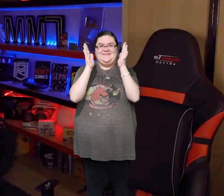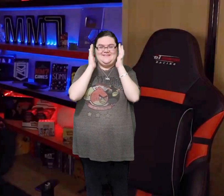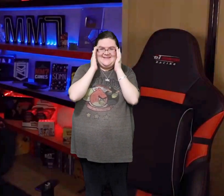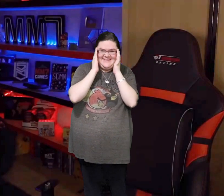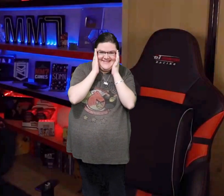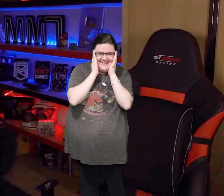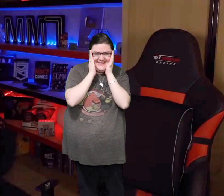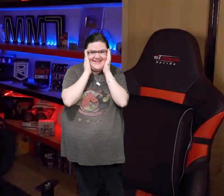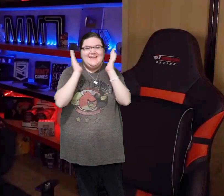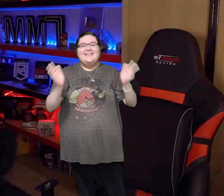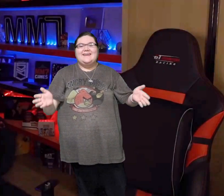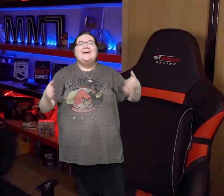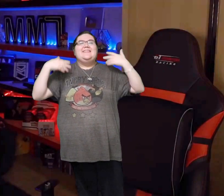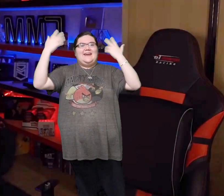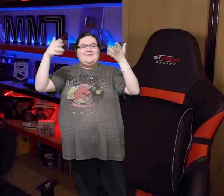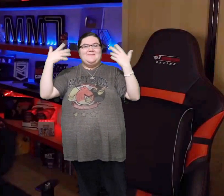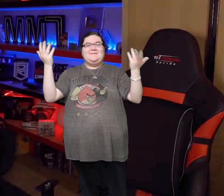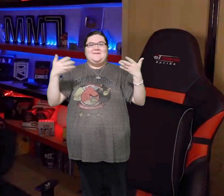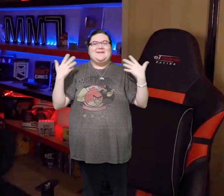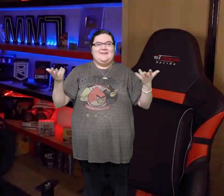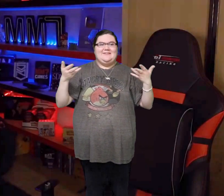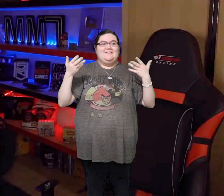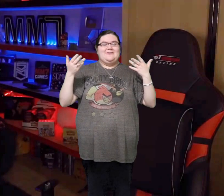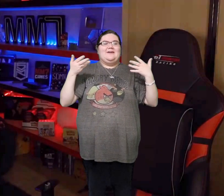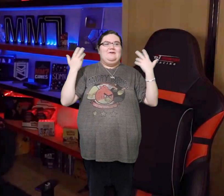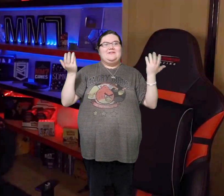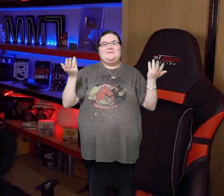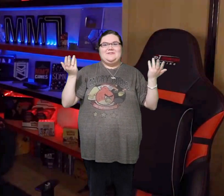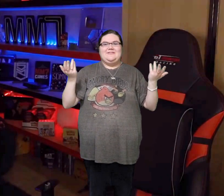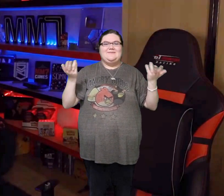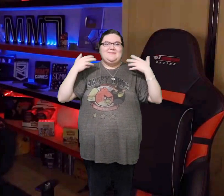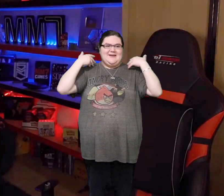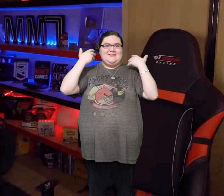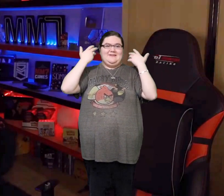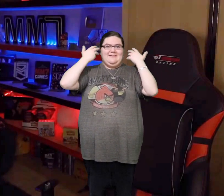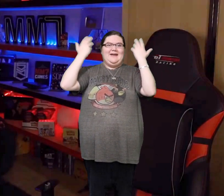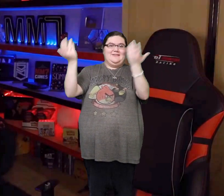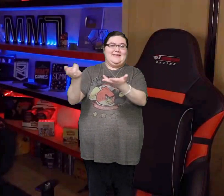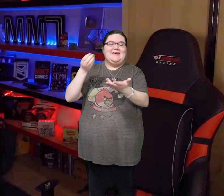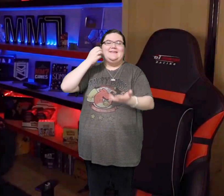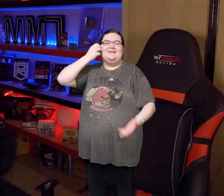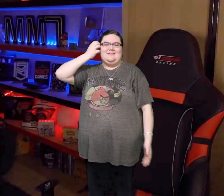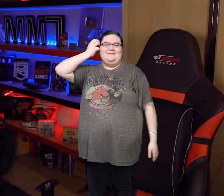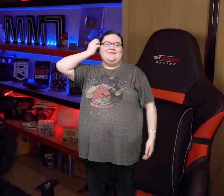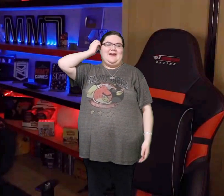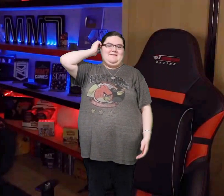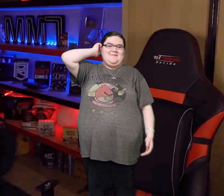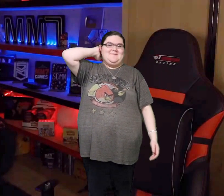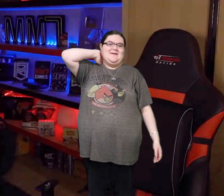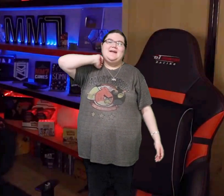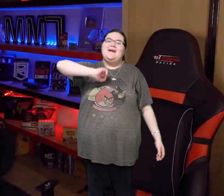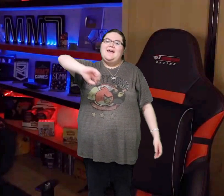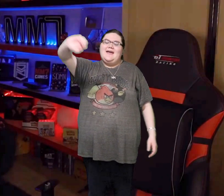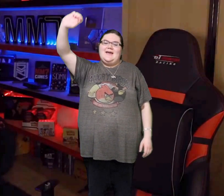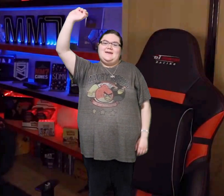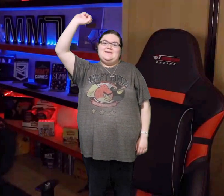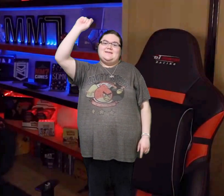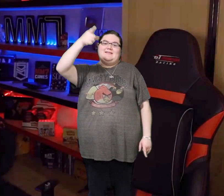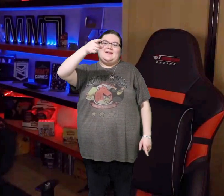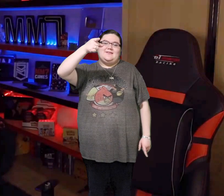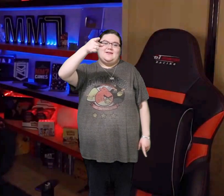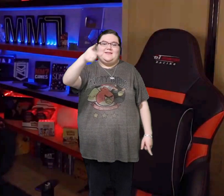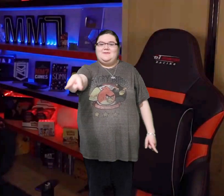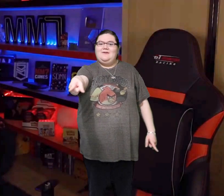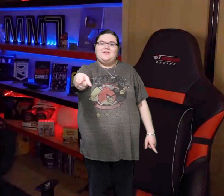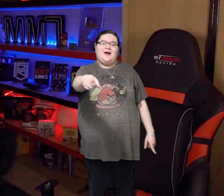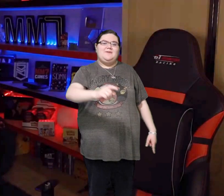my favorite ones. Like, that I remember from, like, those are like old commercials to me because, you know, as a kid, those are the ones that I remember. And